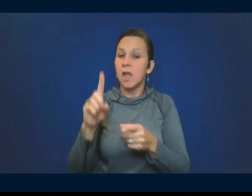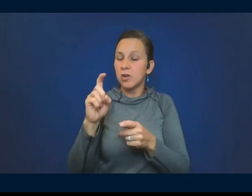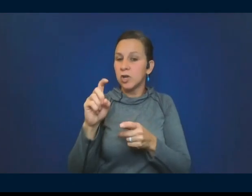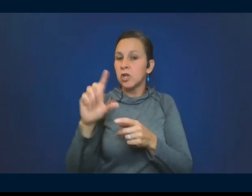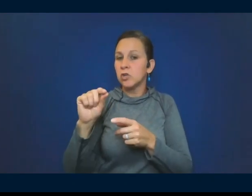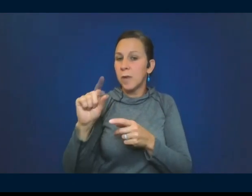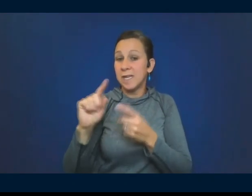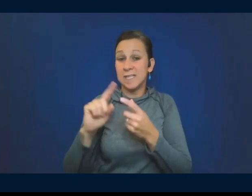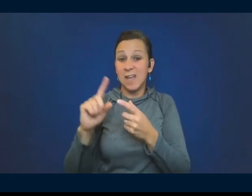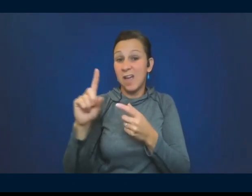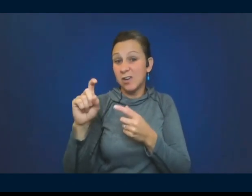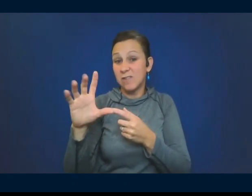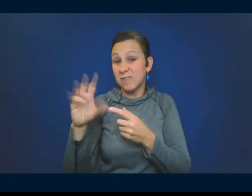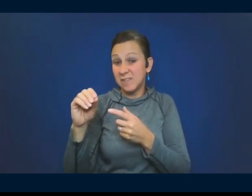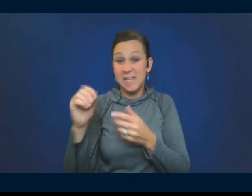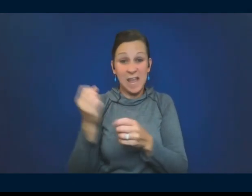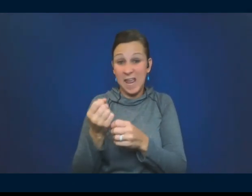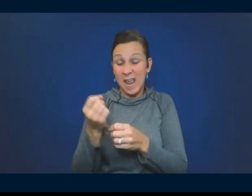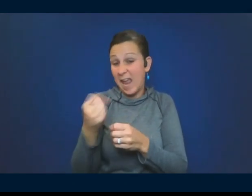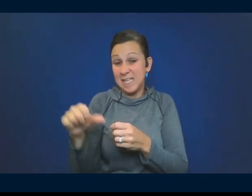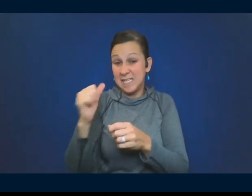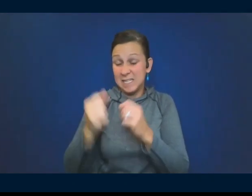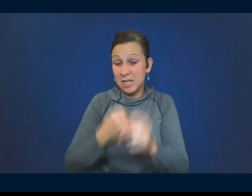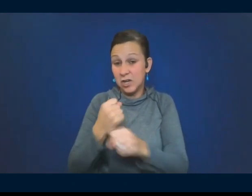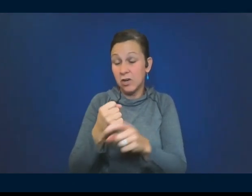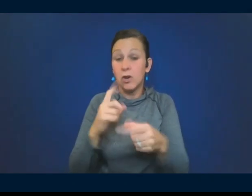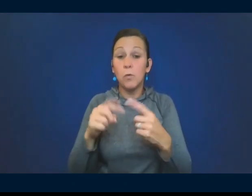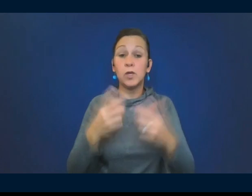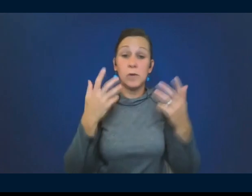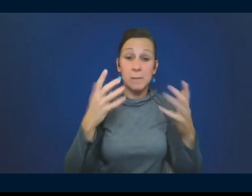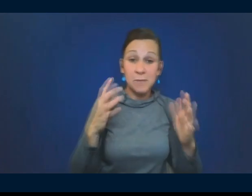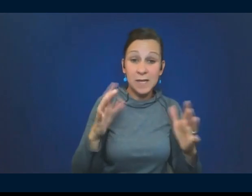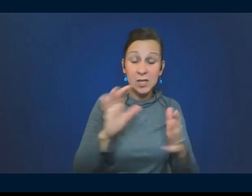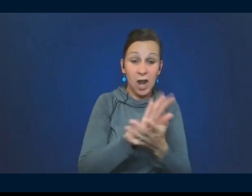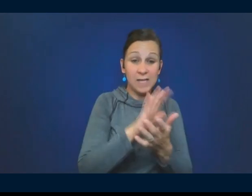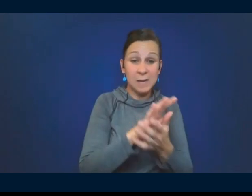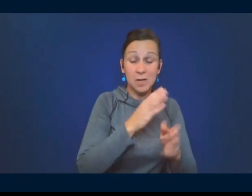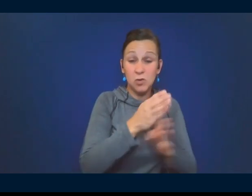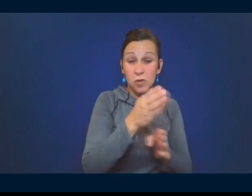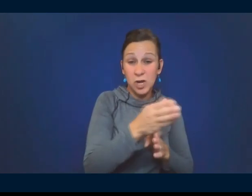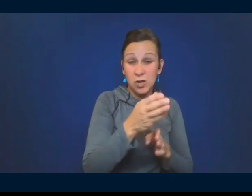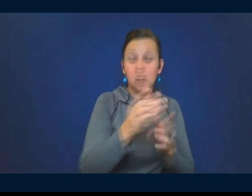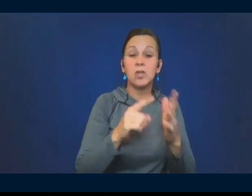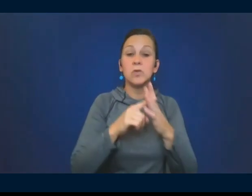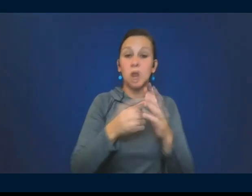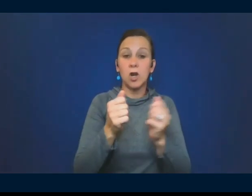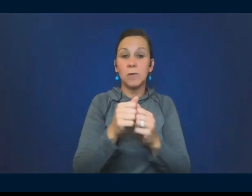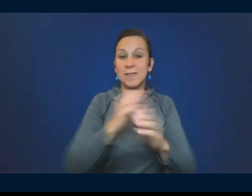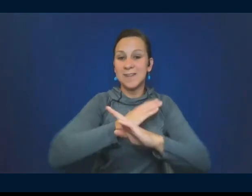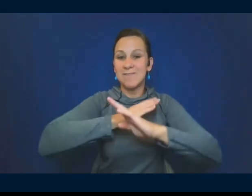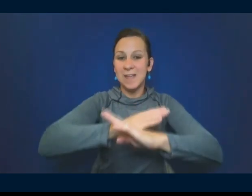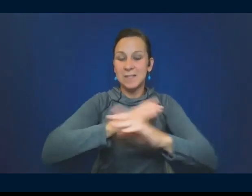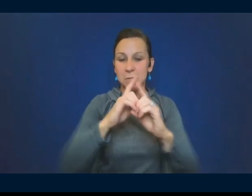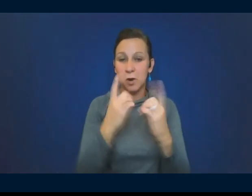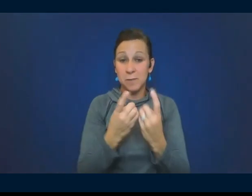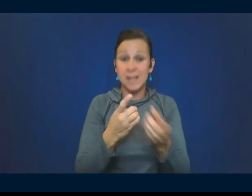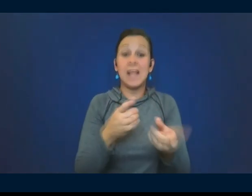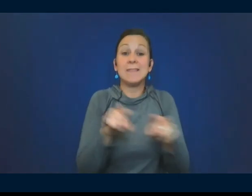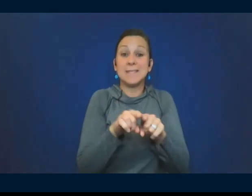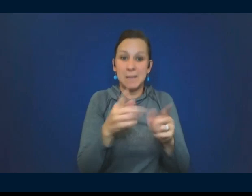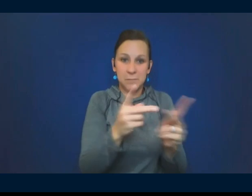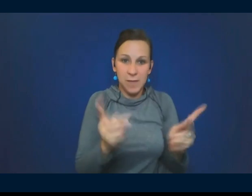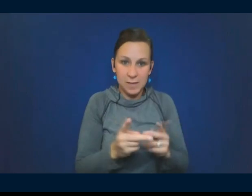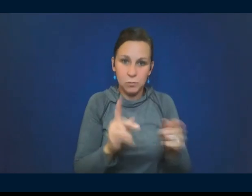given year. And then when you're completed your academic career, you start your career with the Defense Department at that facility where you've completed your